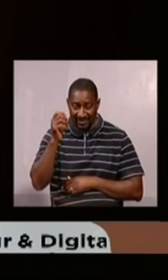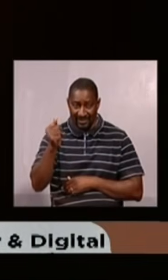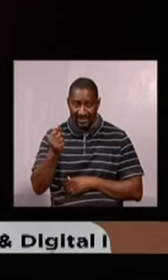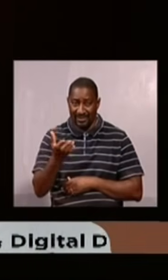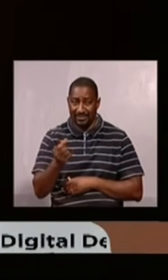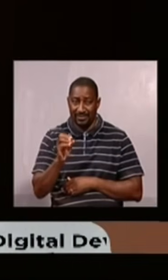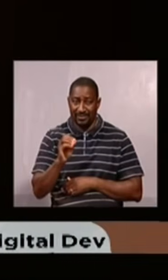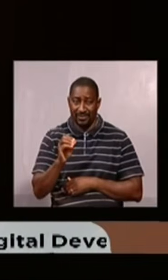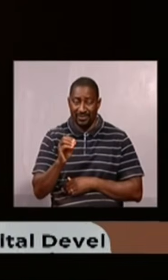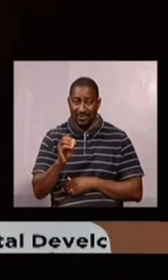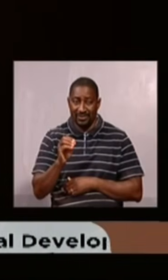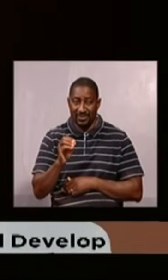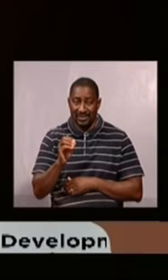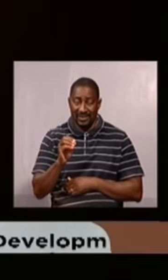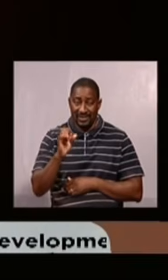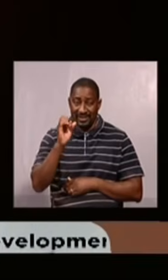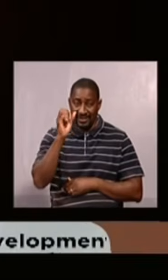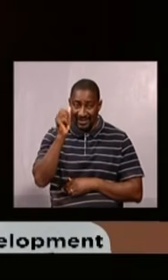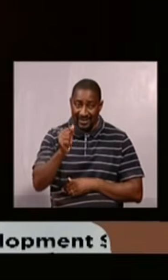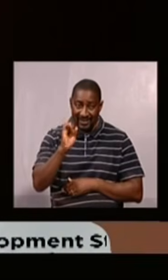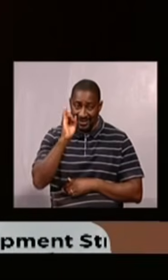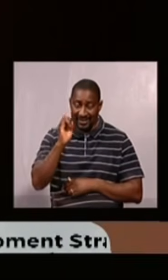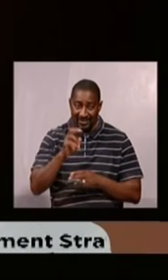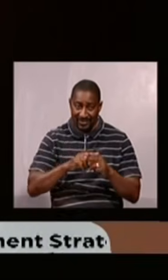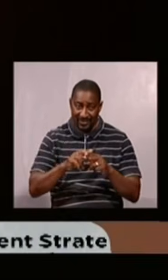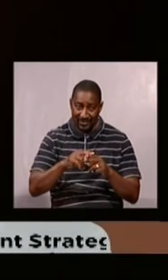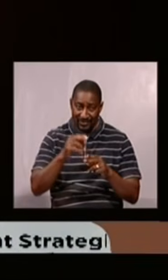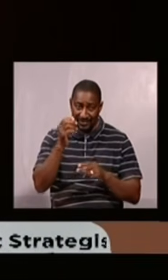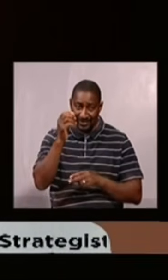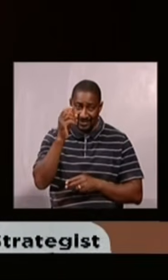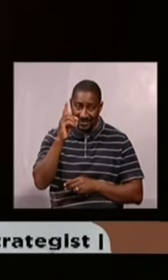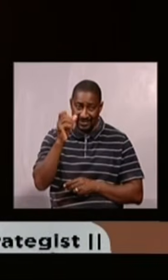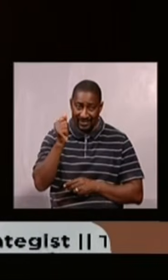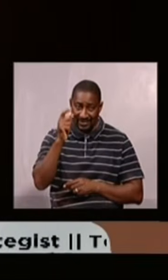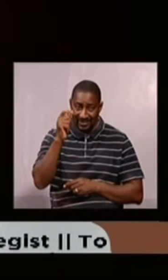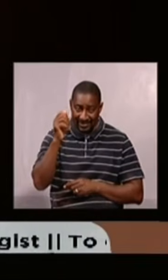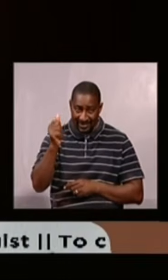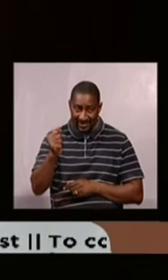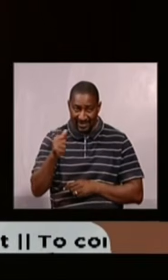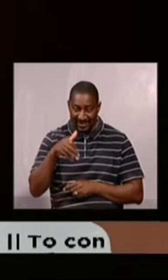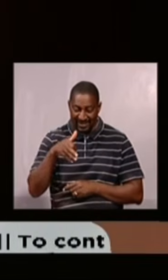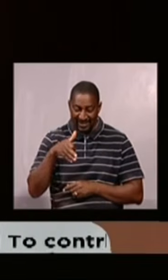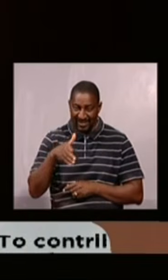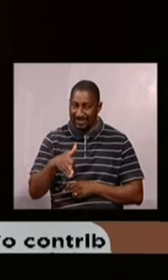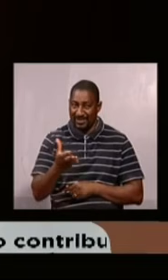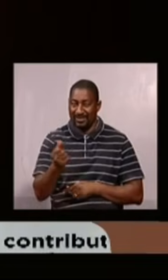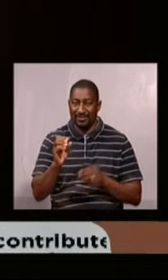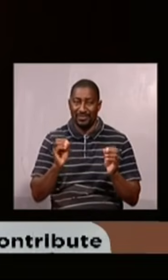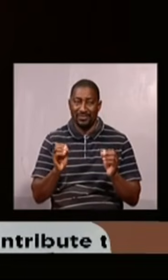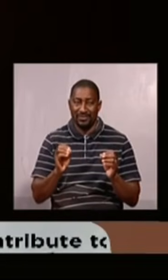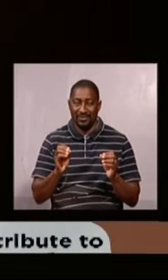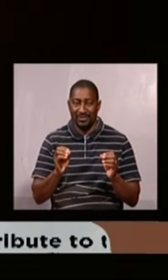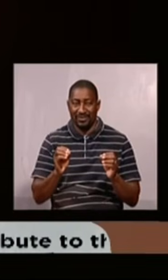AI uses existing data to give us answers. And in Namibia, historically, we never had public data. Look